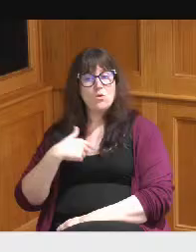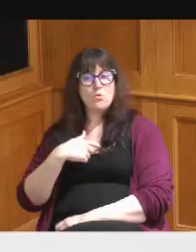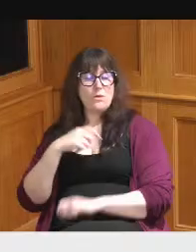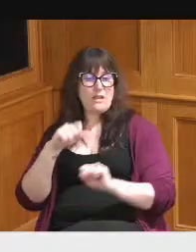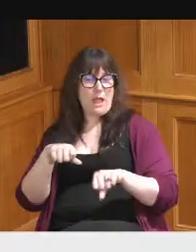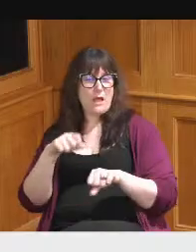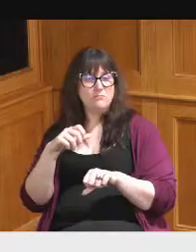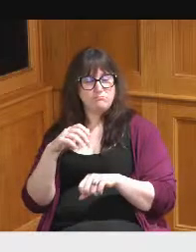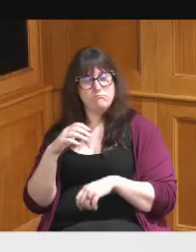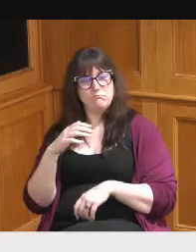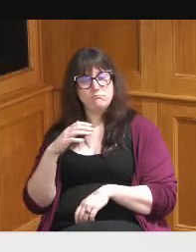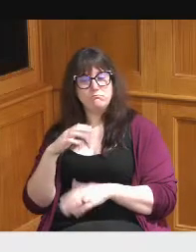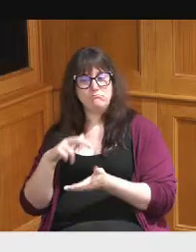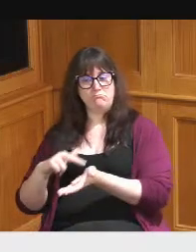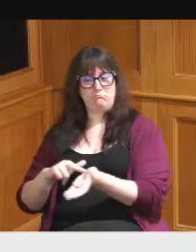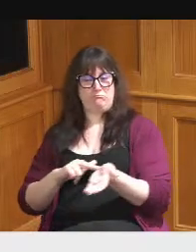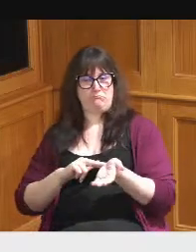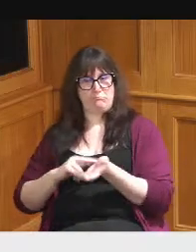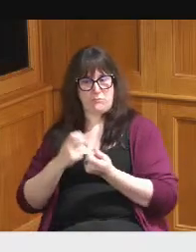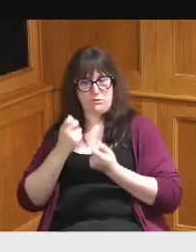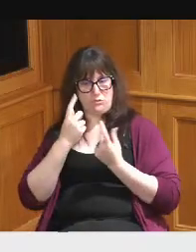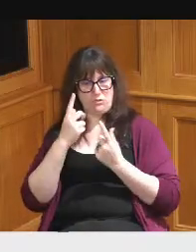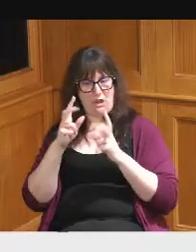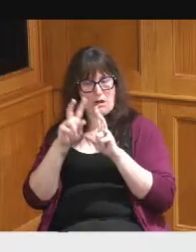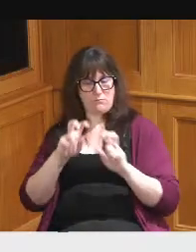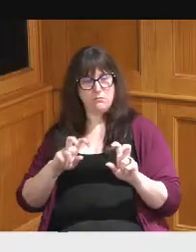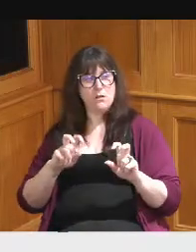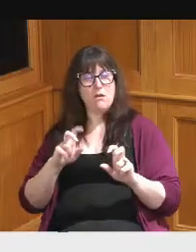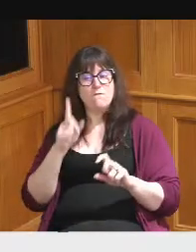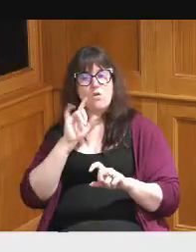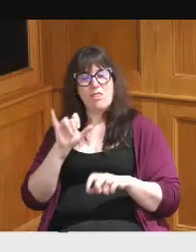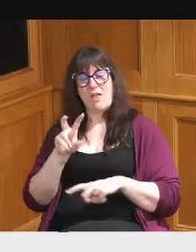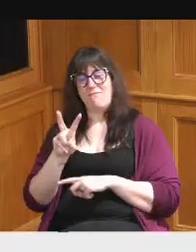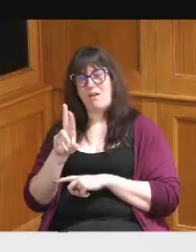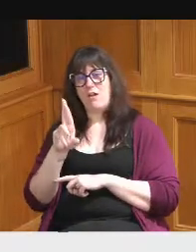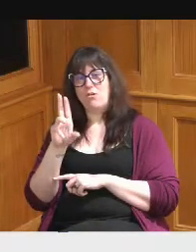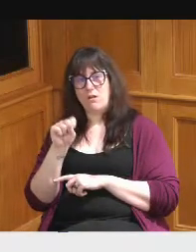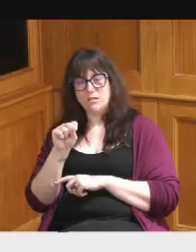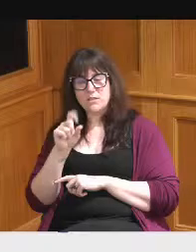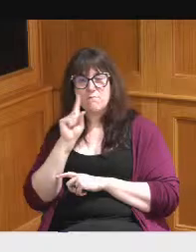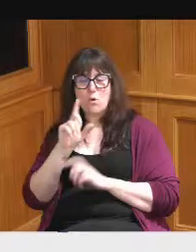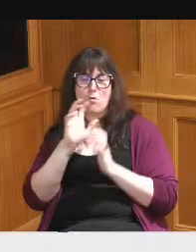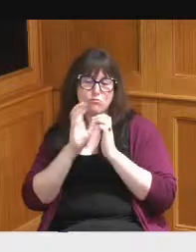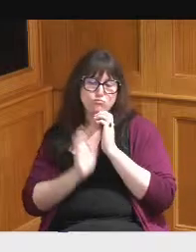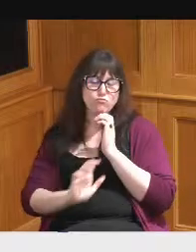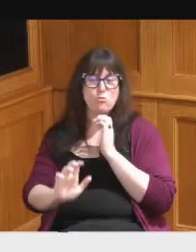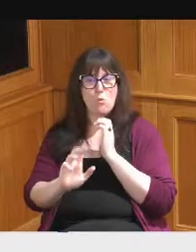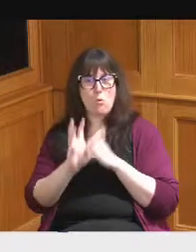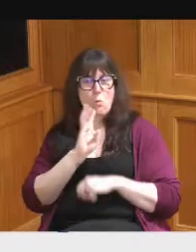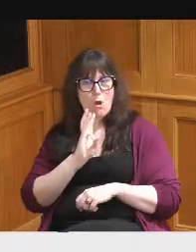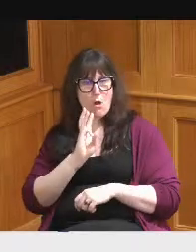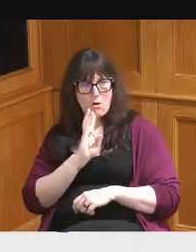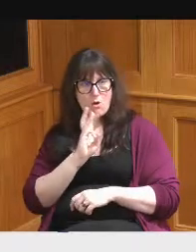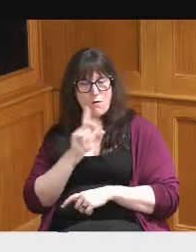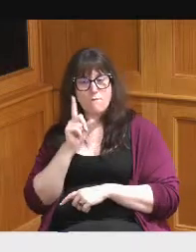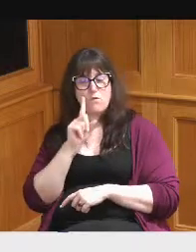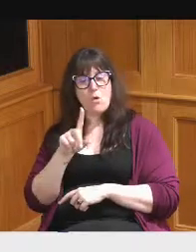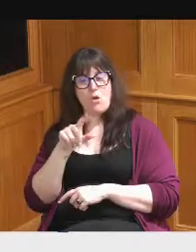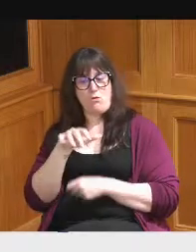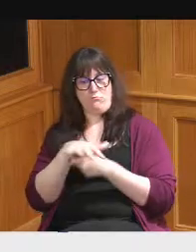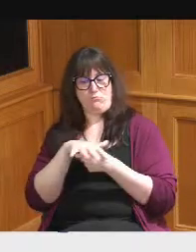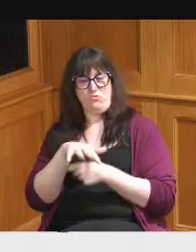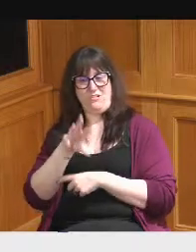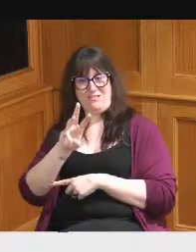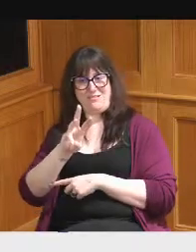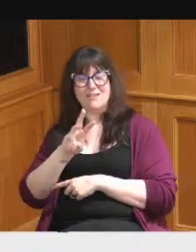going on by looking at the virus concentration in sewage and wastewater. Here for Region 6 are